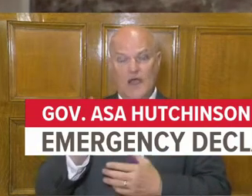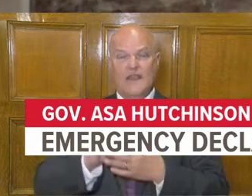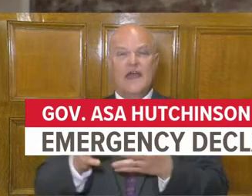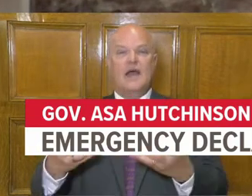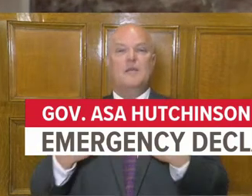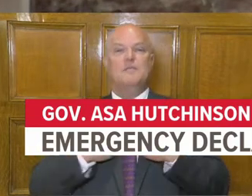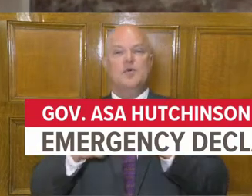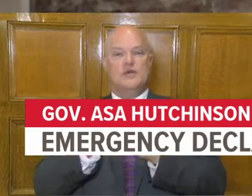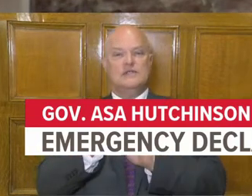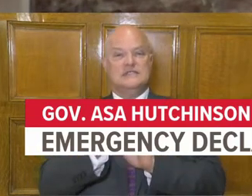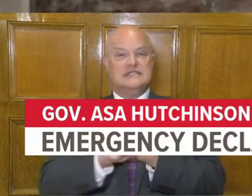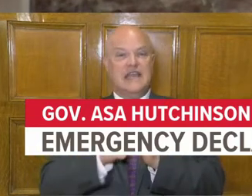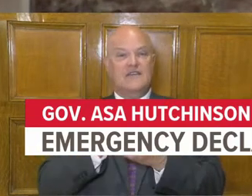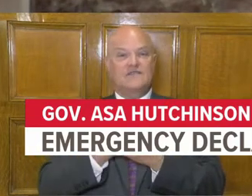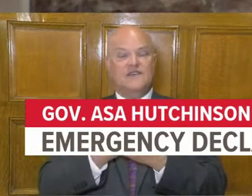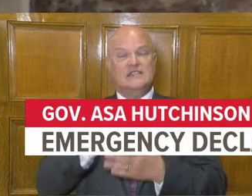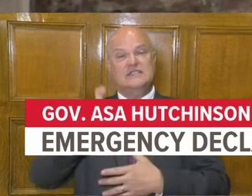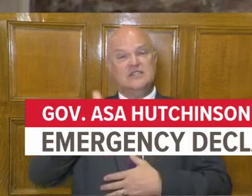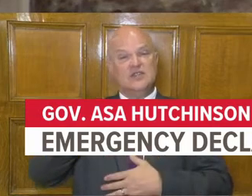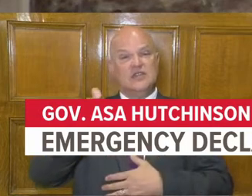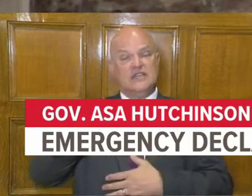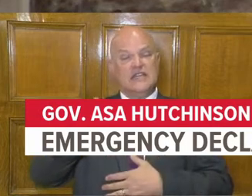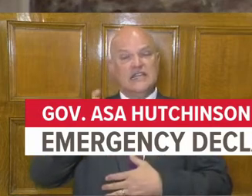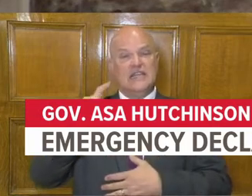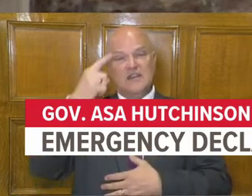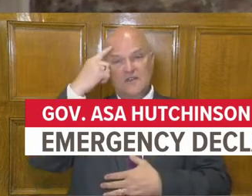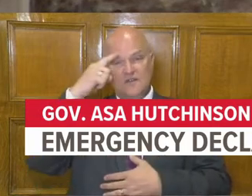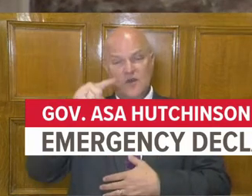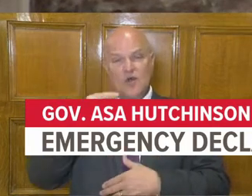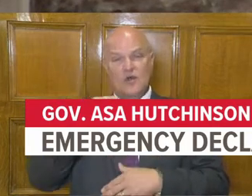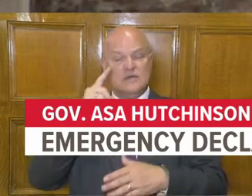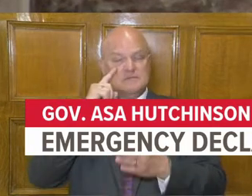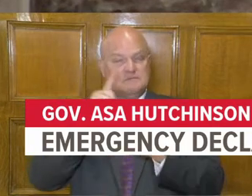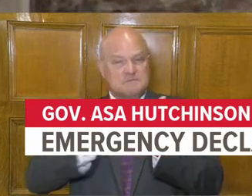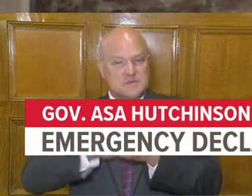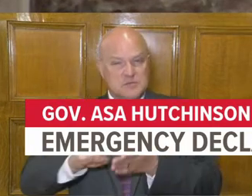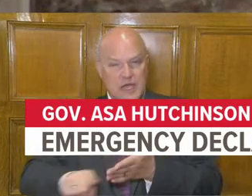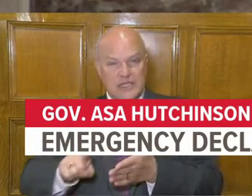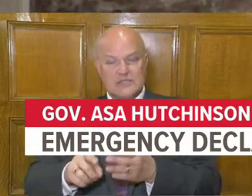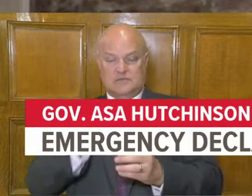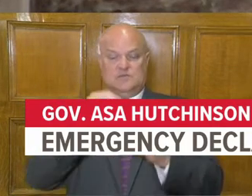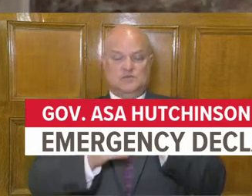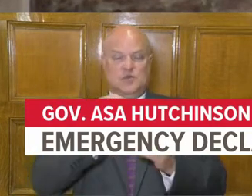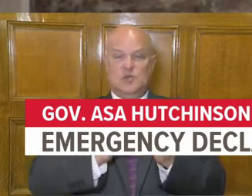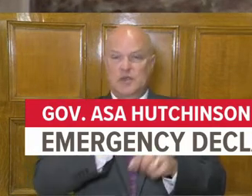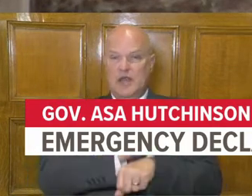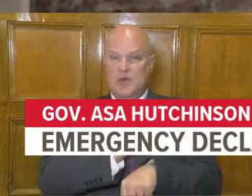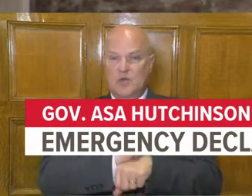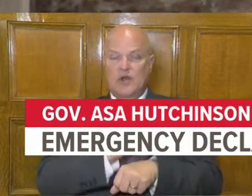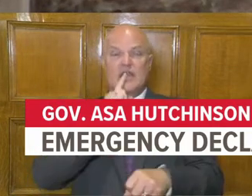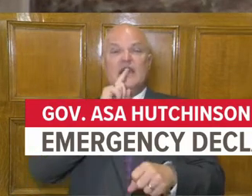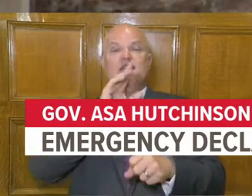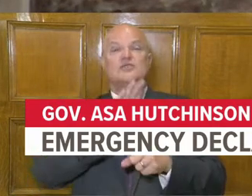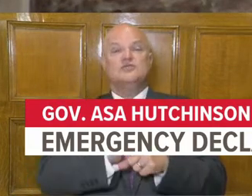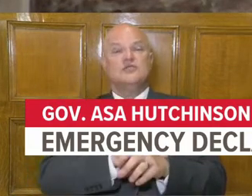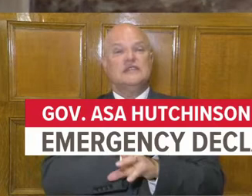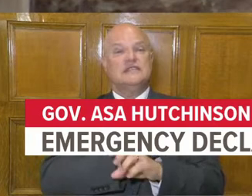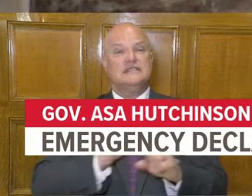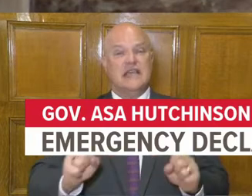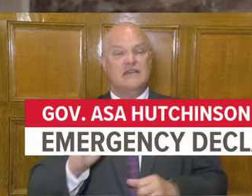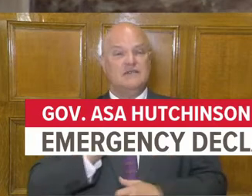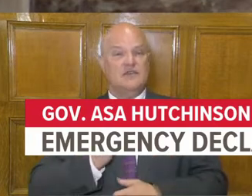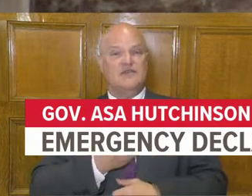more state funds that are needed to do inspections, to do repair work, and to assure the safety of